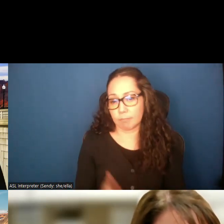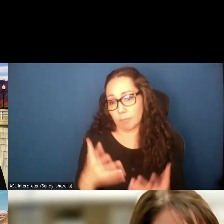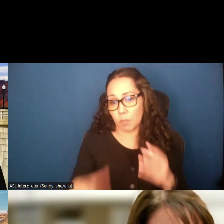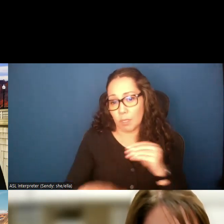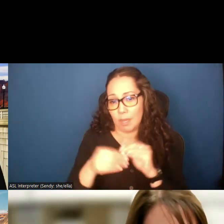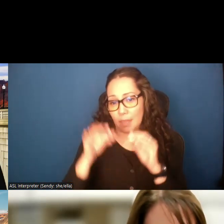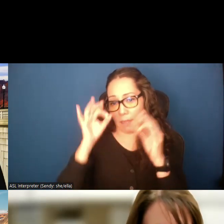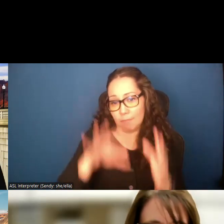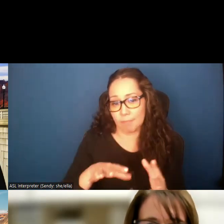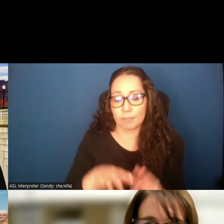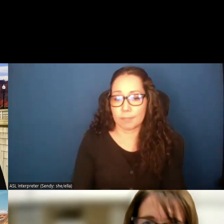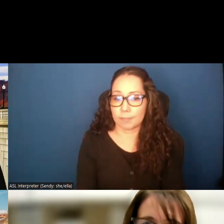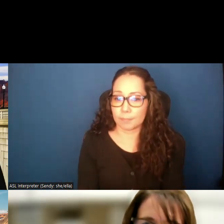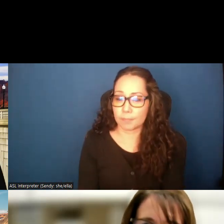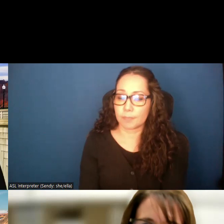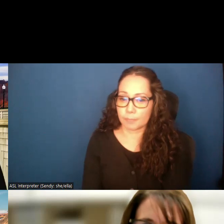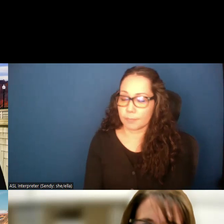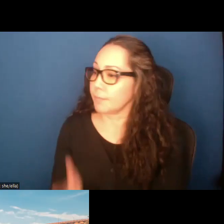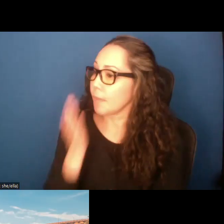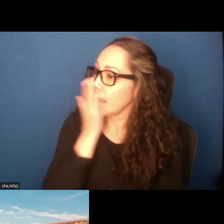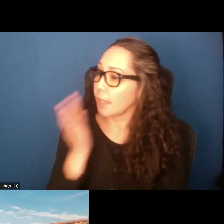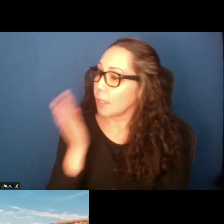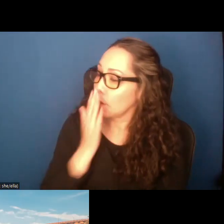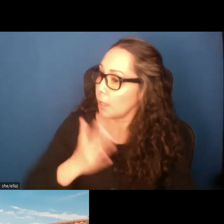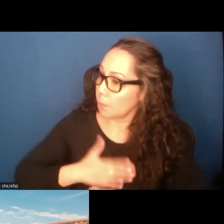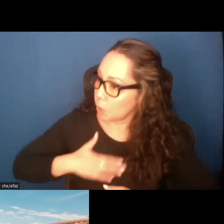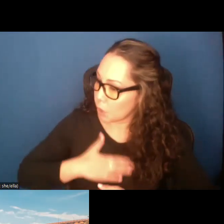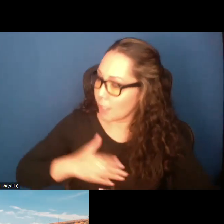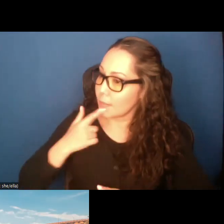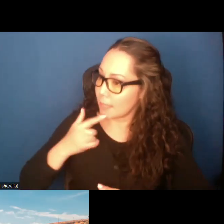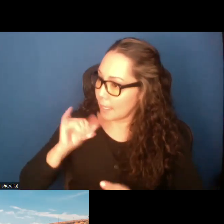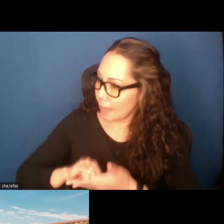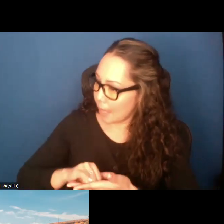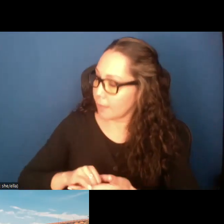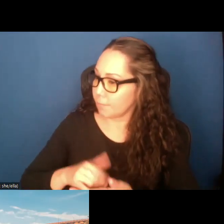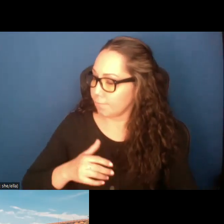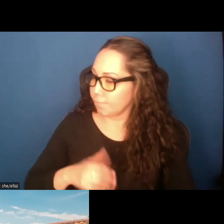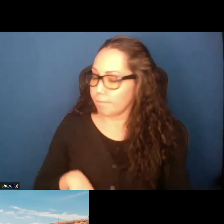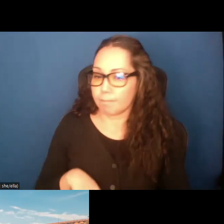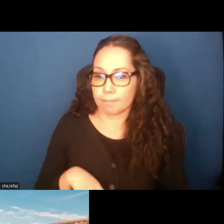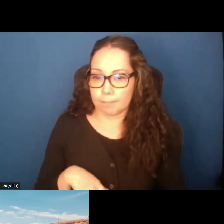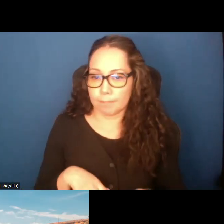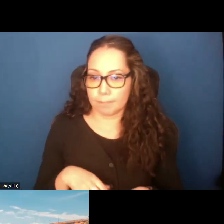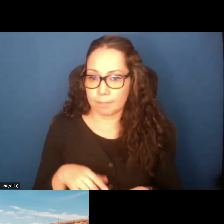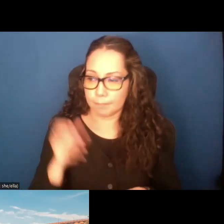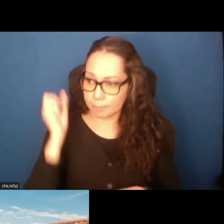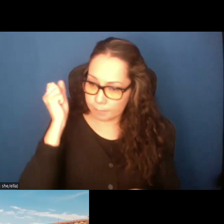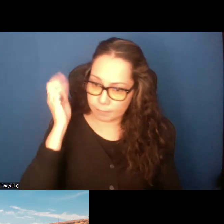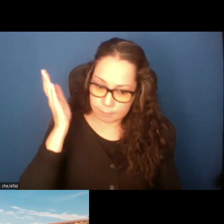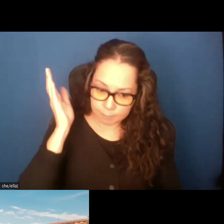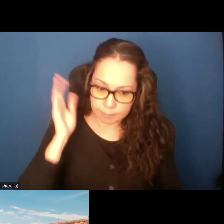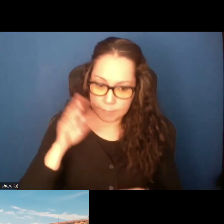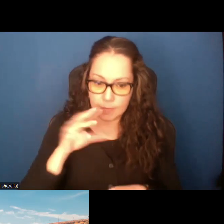Thank you. I really appreciate you saying that and lifting that up. And I think one one note I'll maybe make before we go to the next comment.